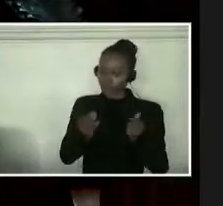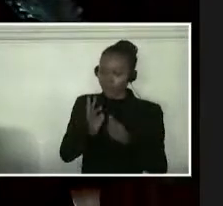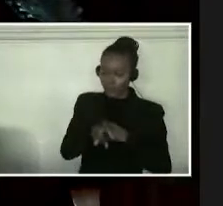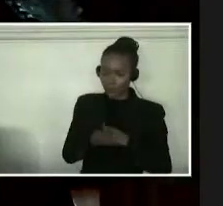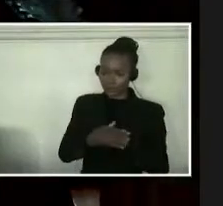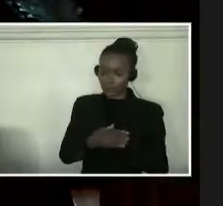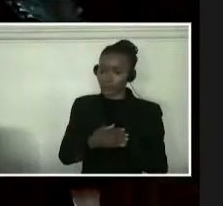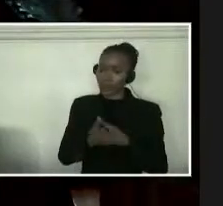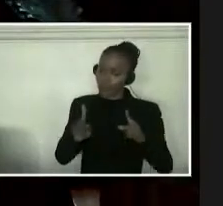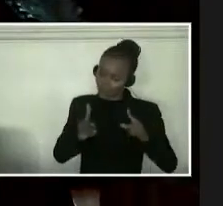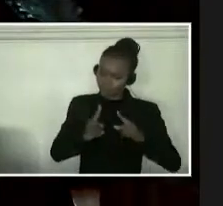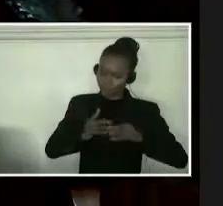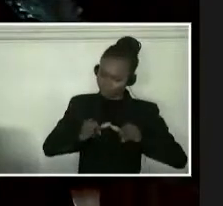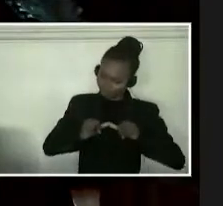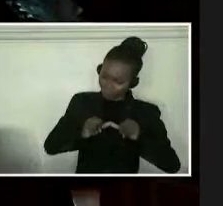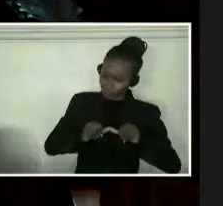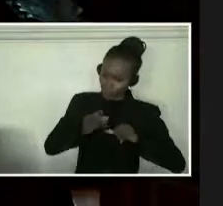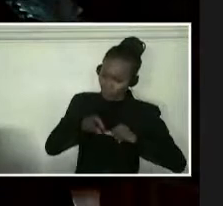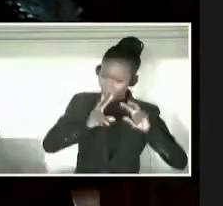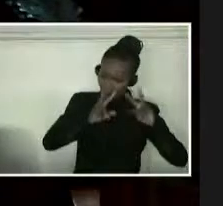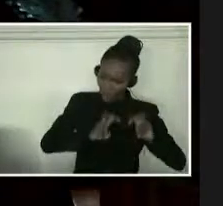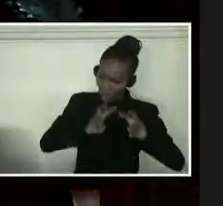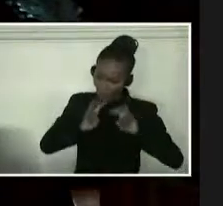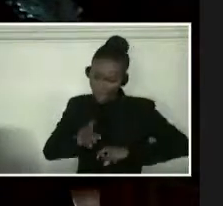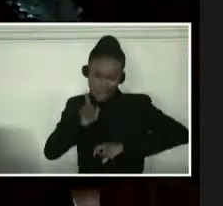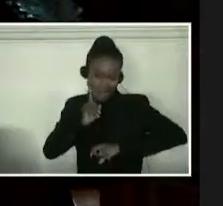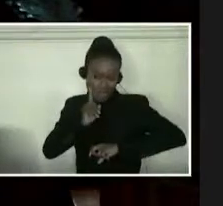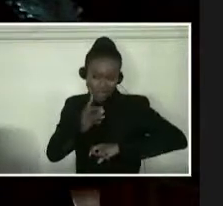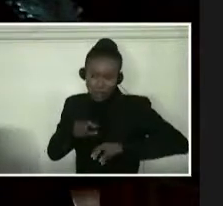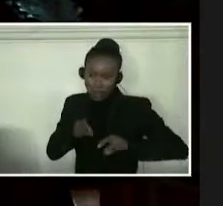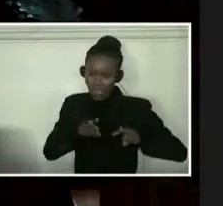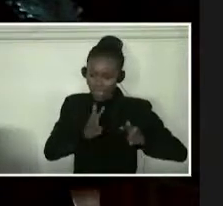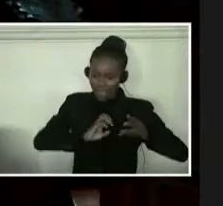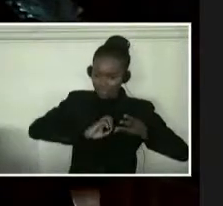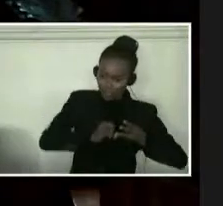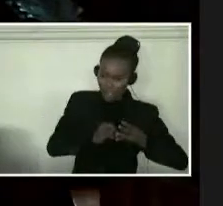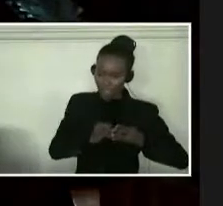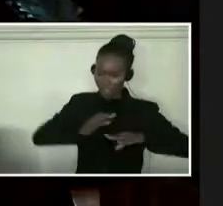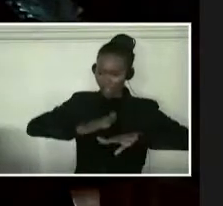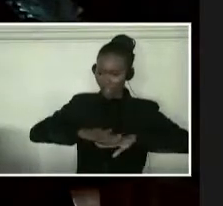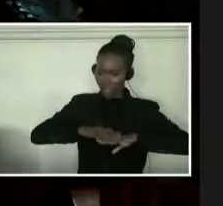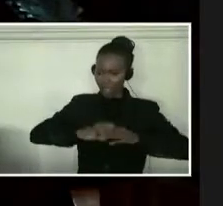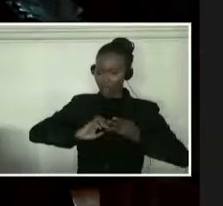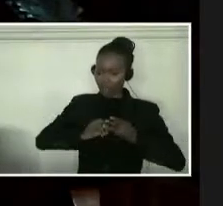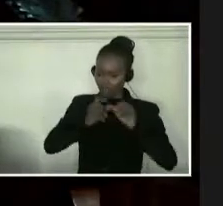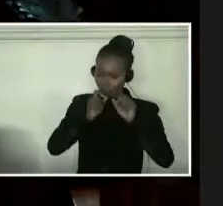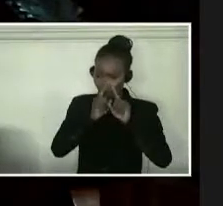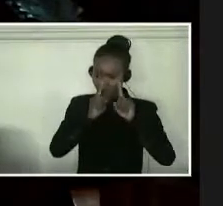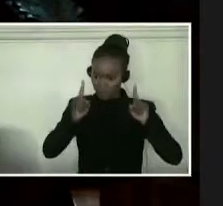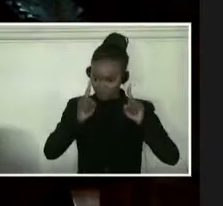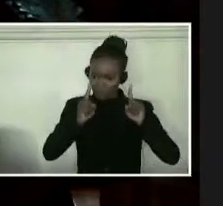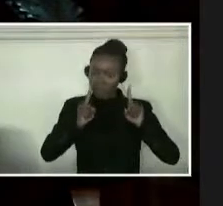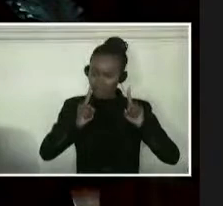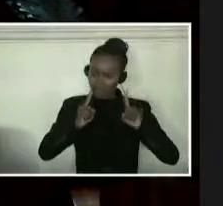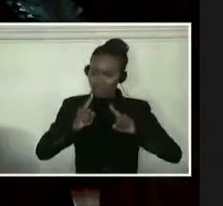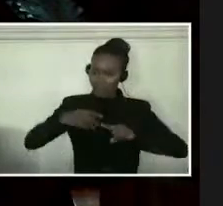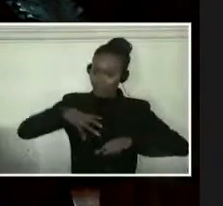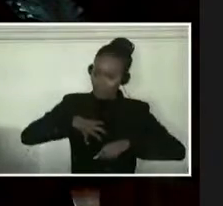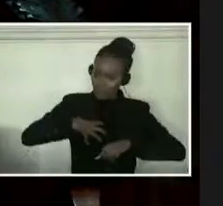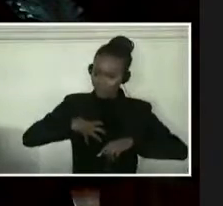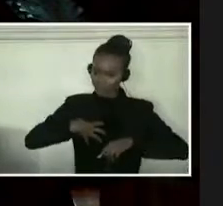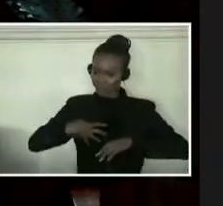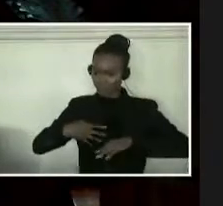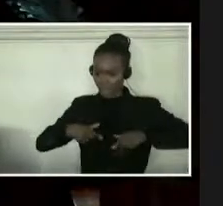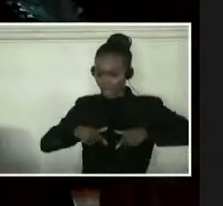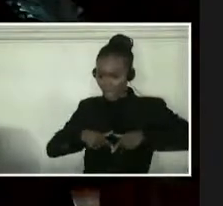to exploit each and every available platform to create awareness about breast and cervical cancer as well as all other forms of cancers that